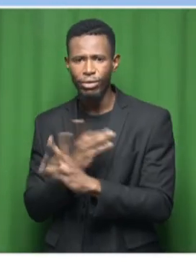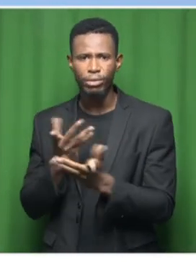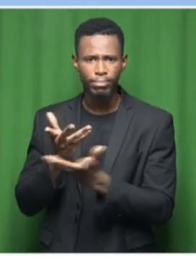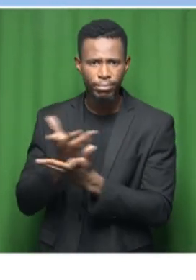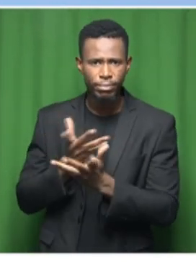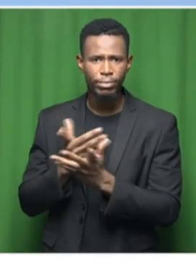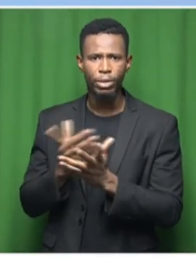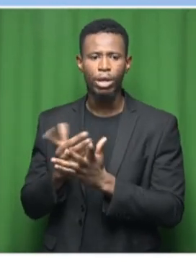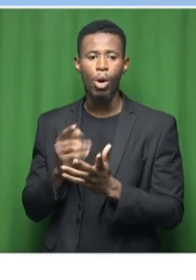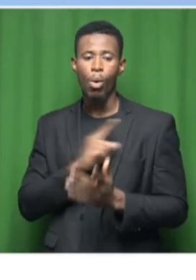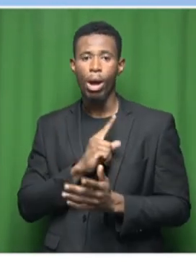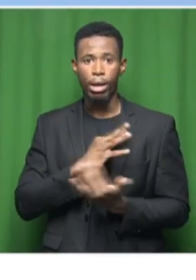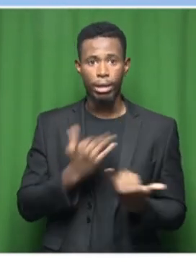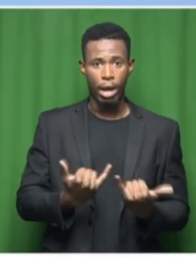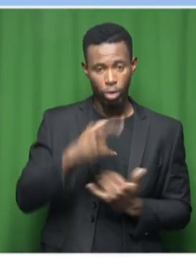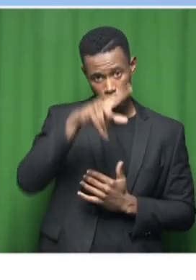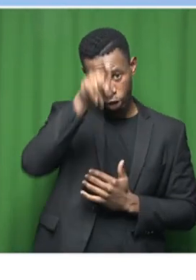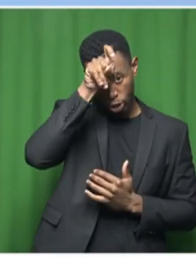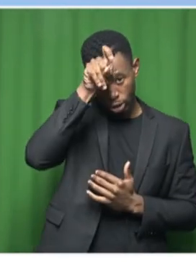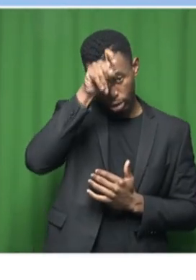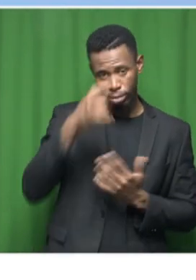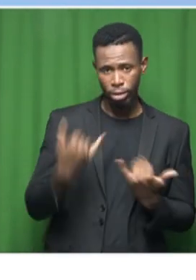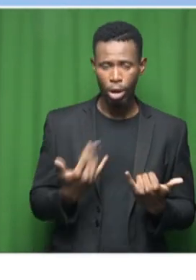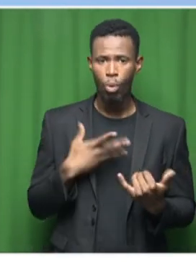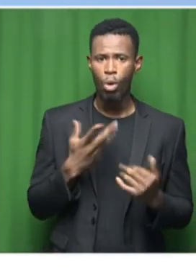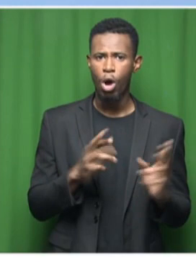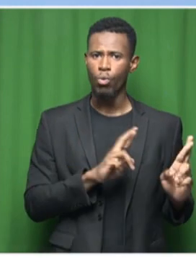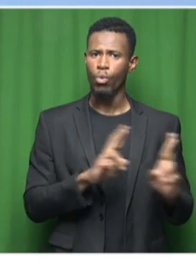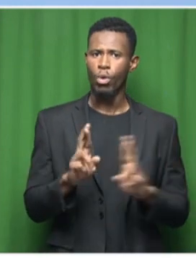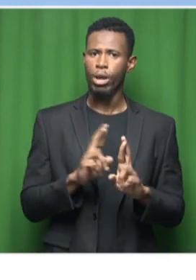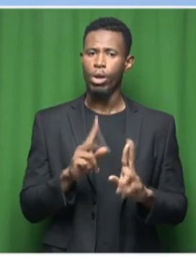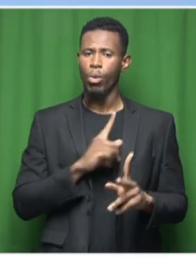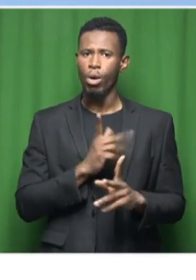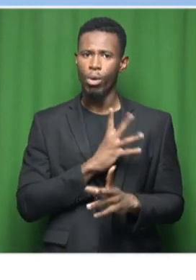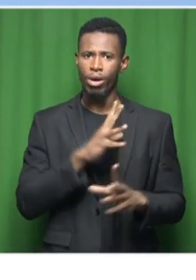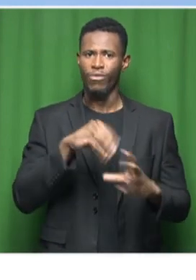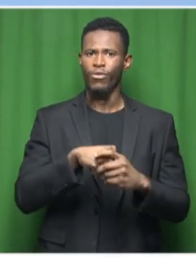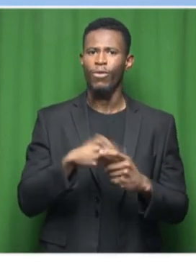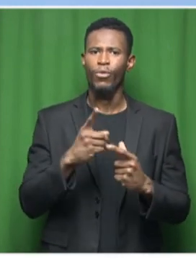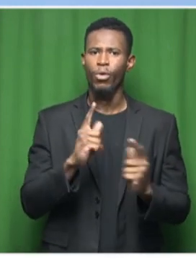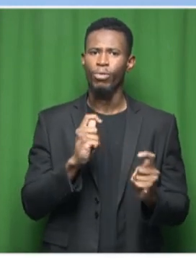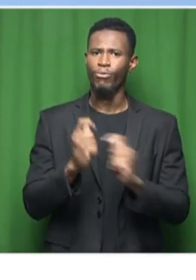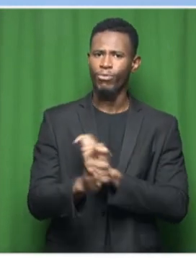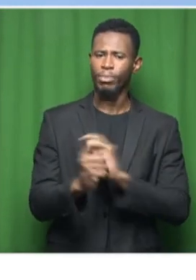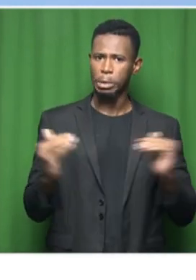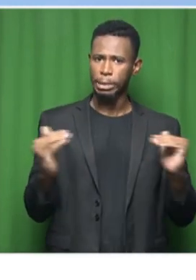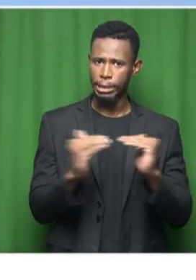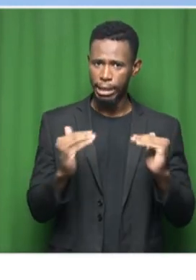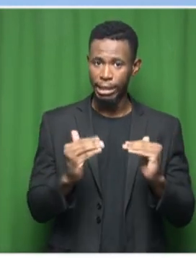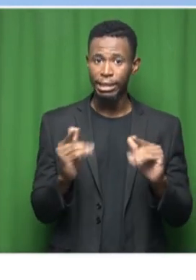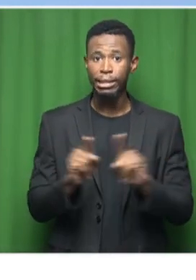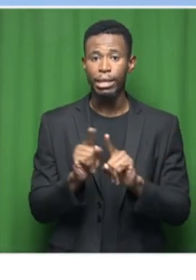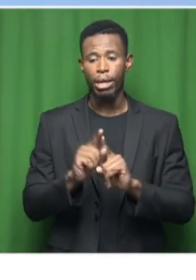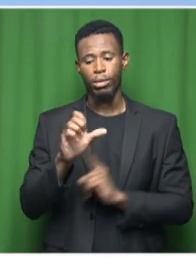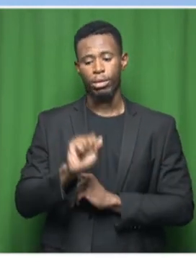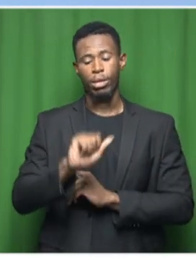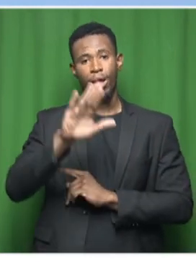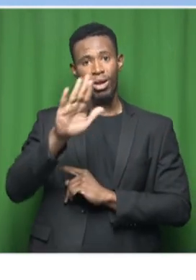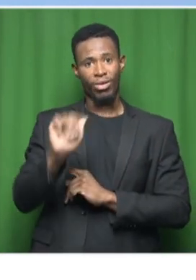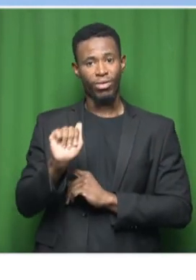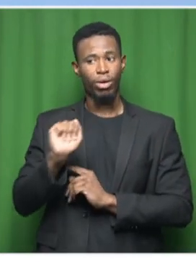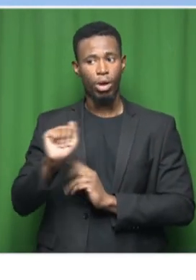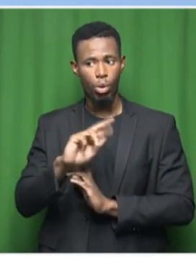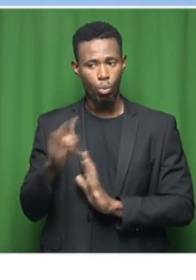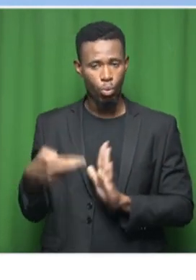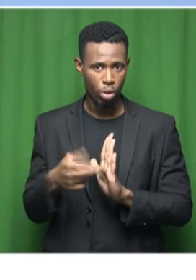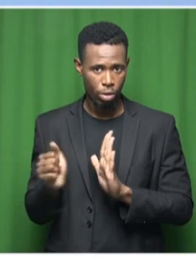also positioning themselves as one of the forerunners in this regard. South Africa, of course, also has a huge role to play.